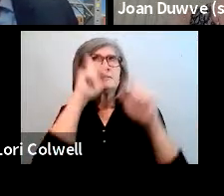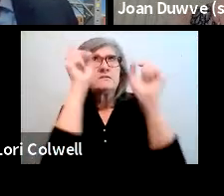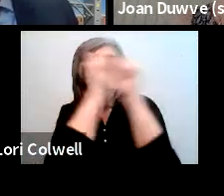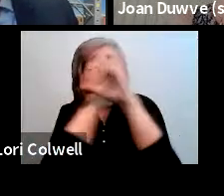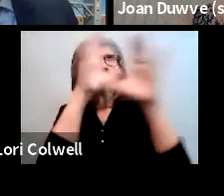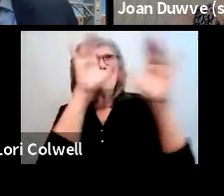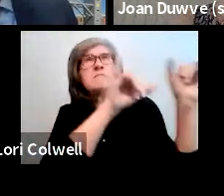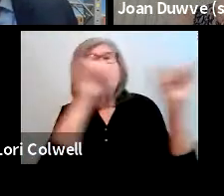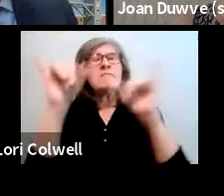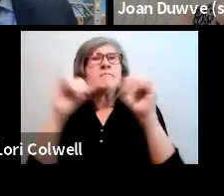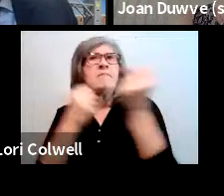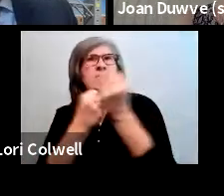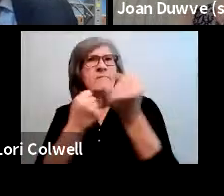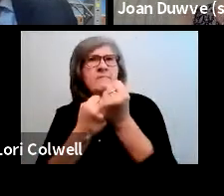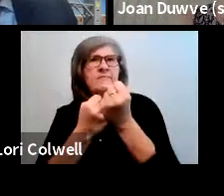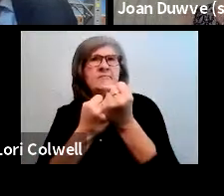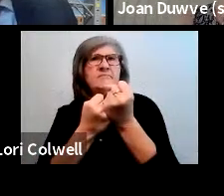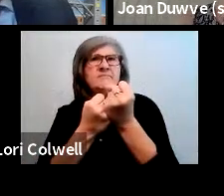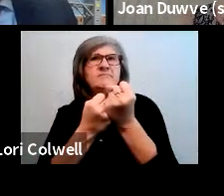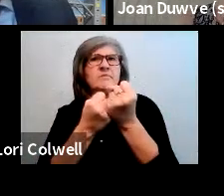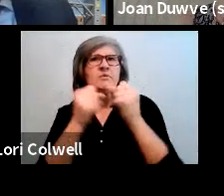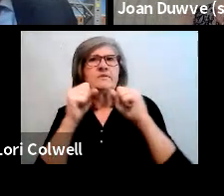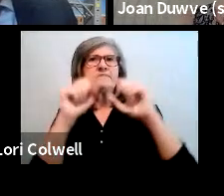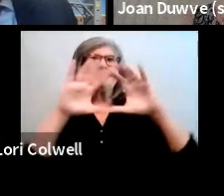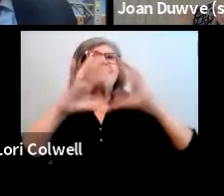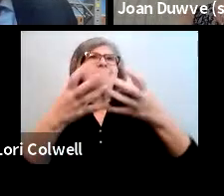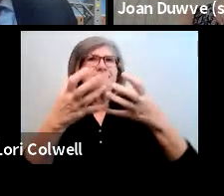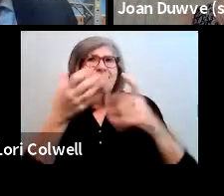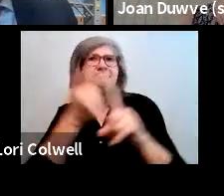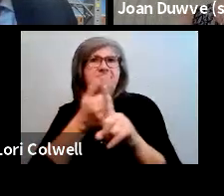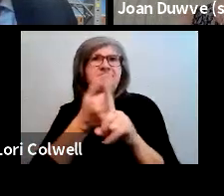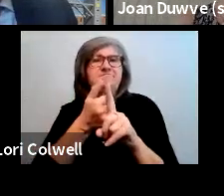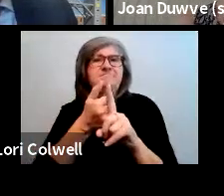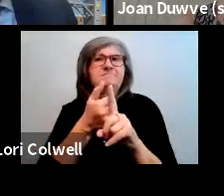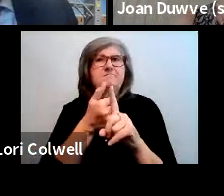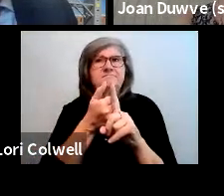mutual support society when